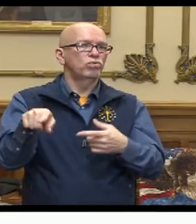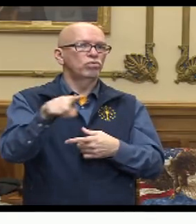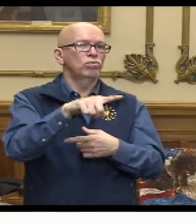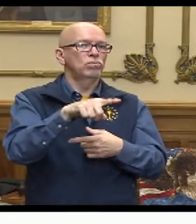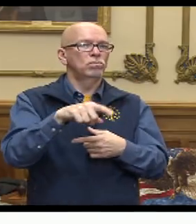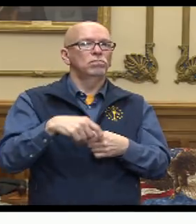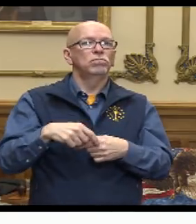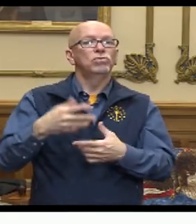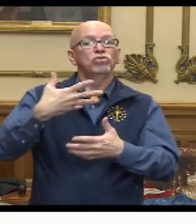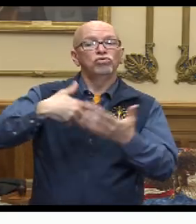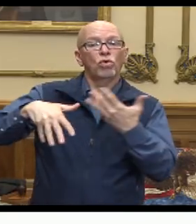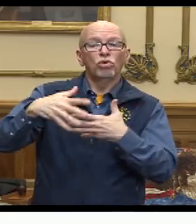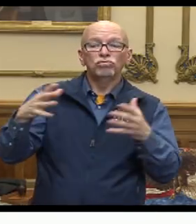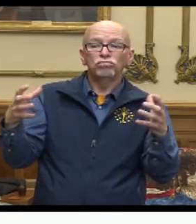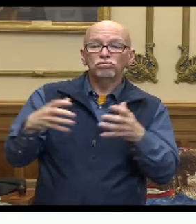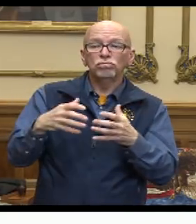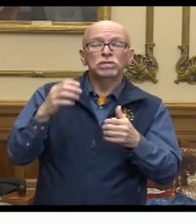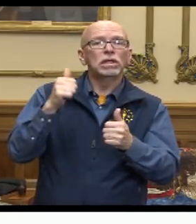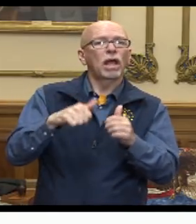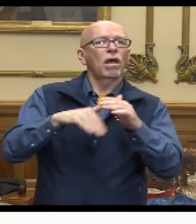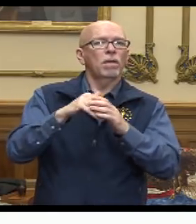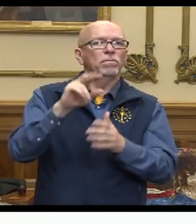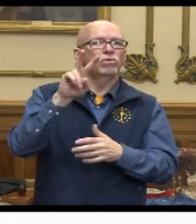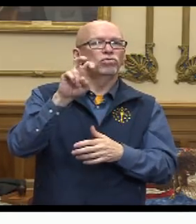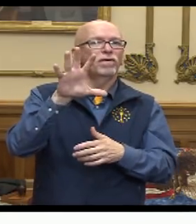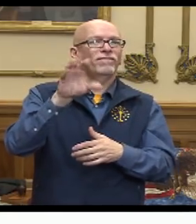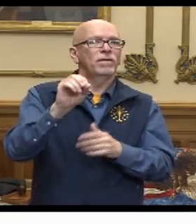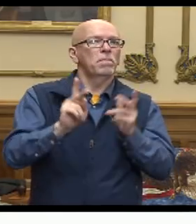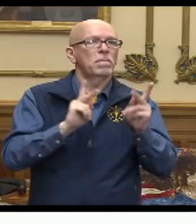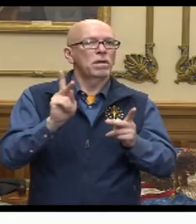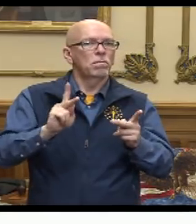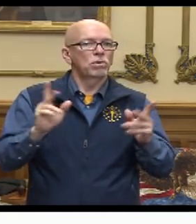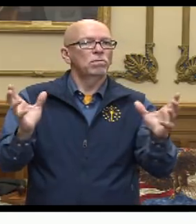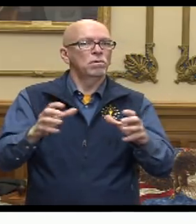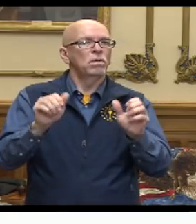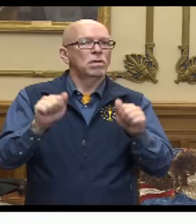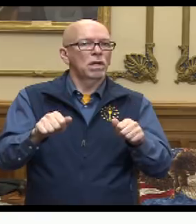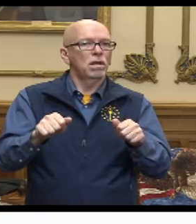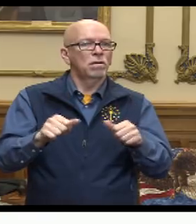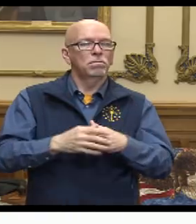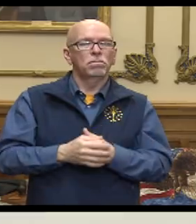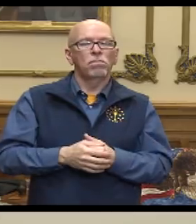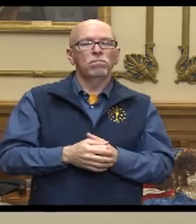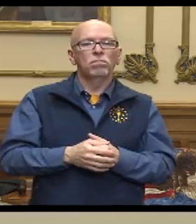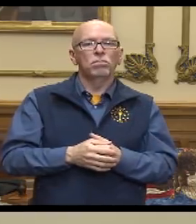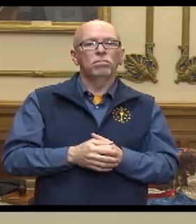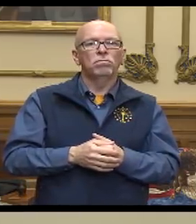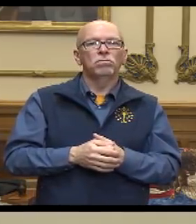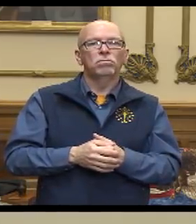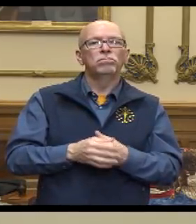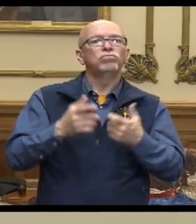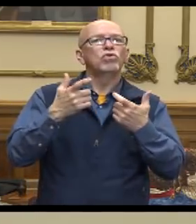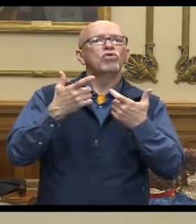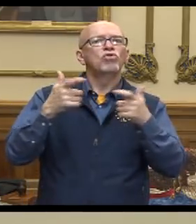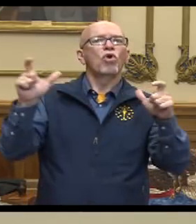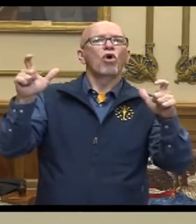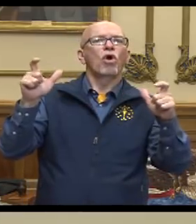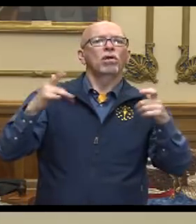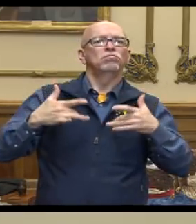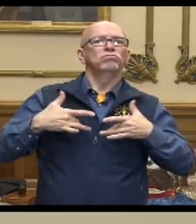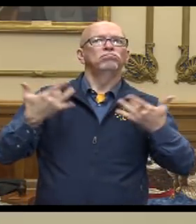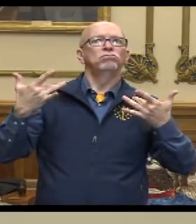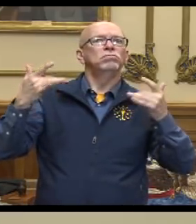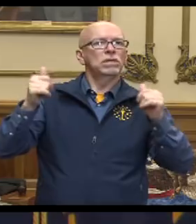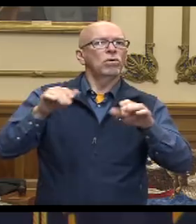and social gatherings of up to 250 people may take place. And large venues